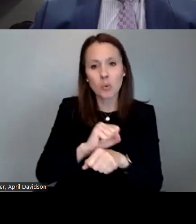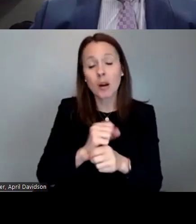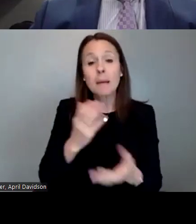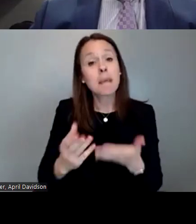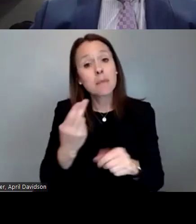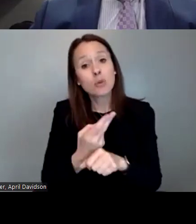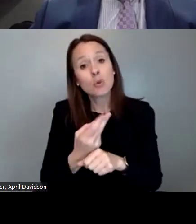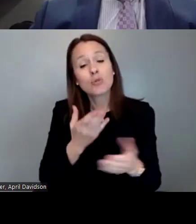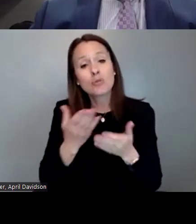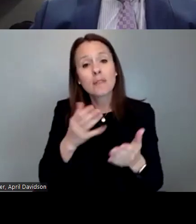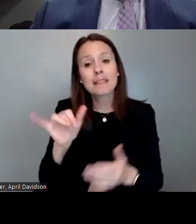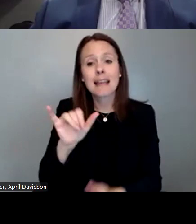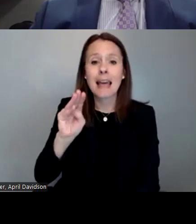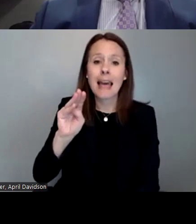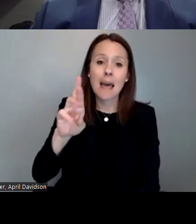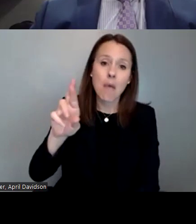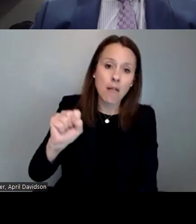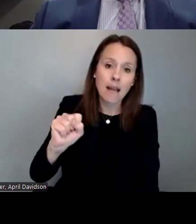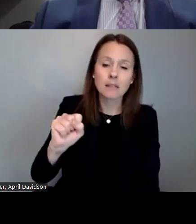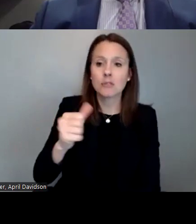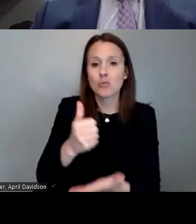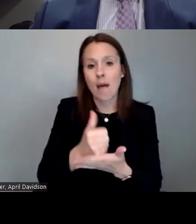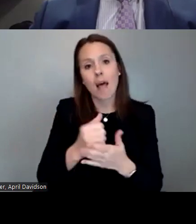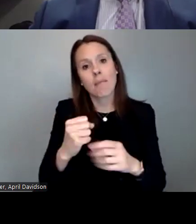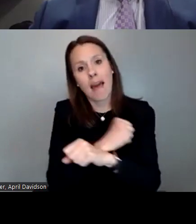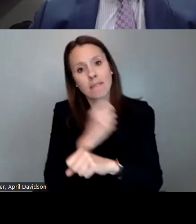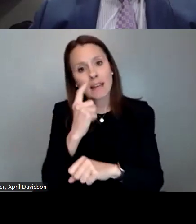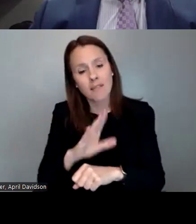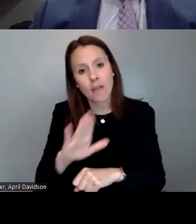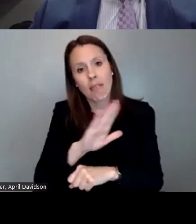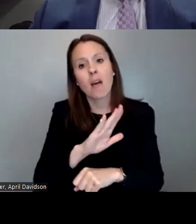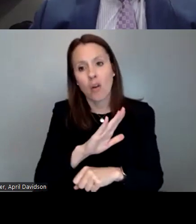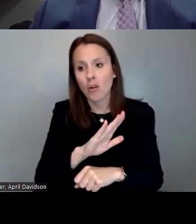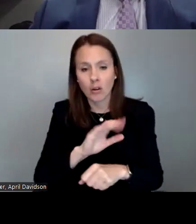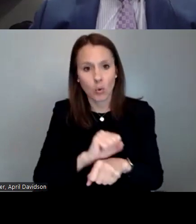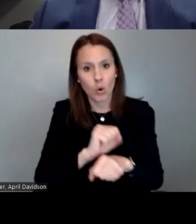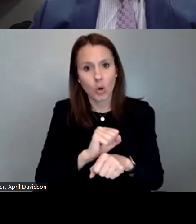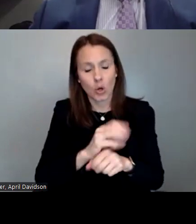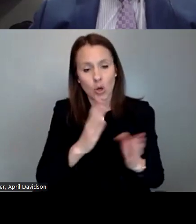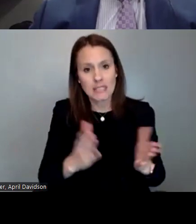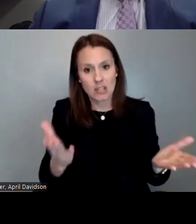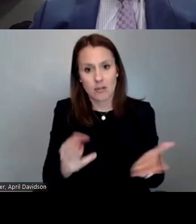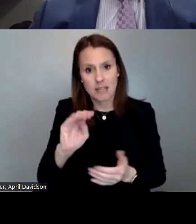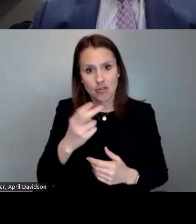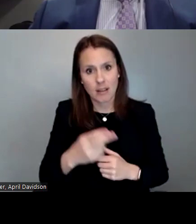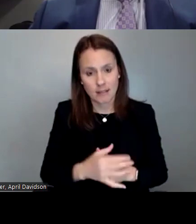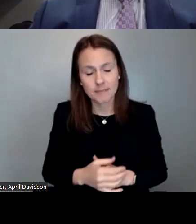Rehabilitation Services to assist with that and advocate for employees in Michigan workplaces. But I really think that